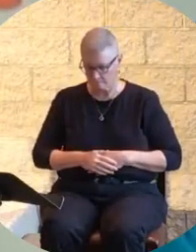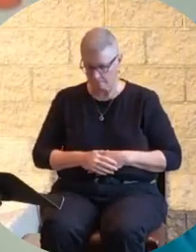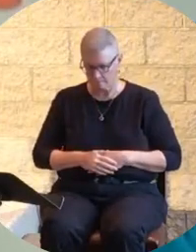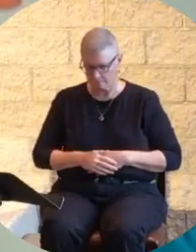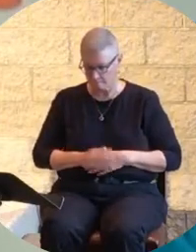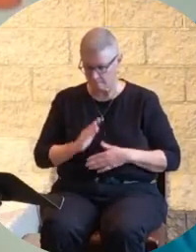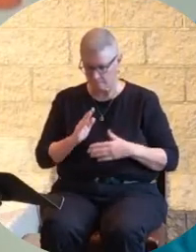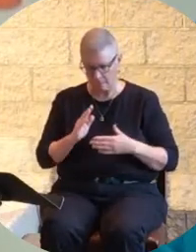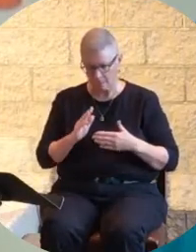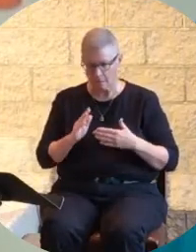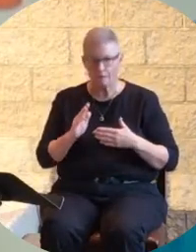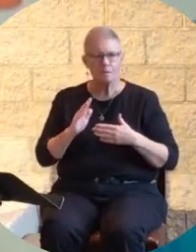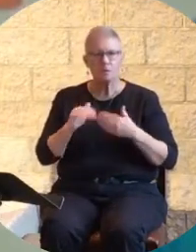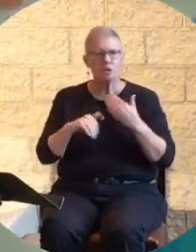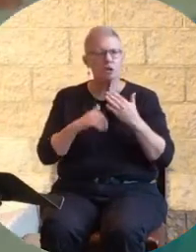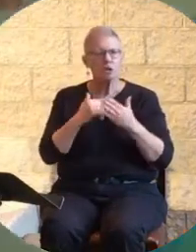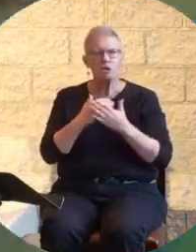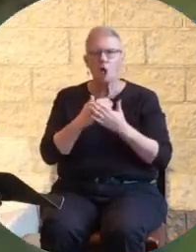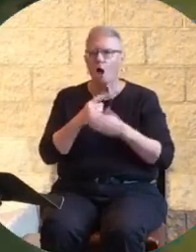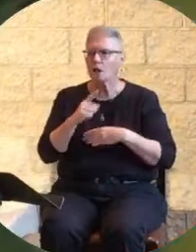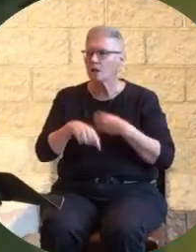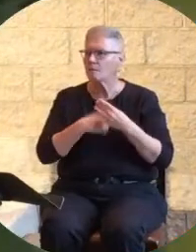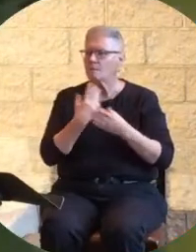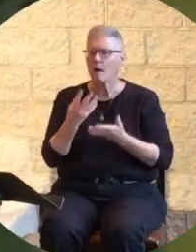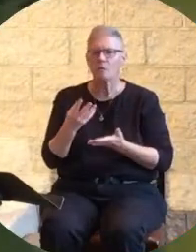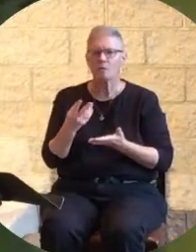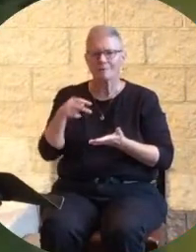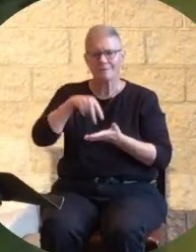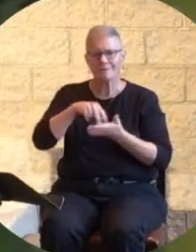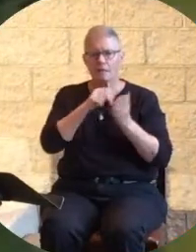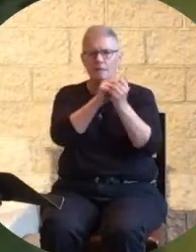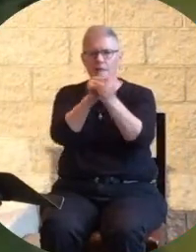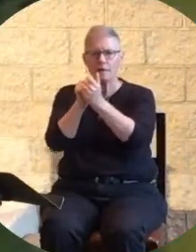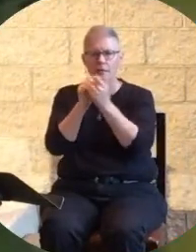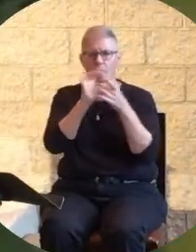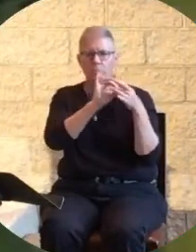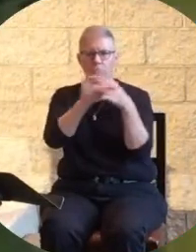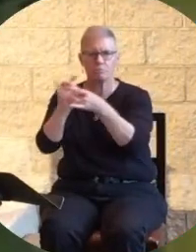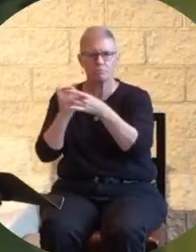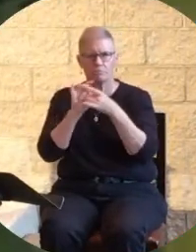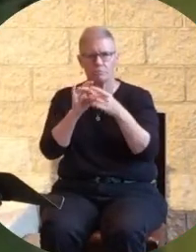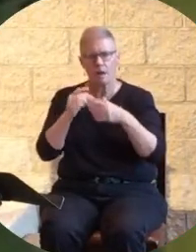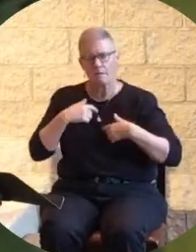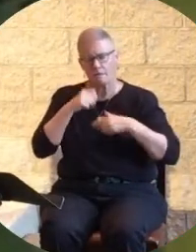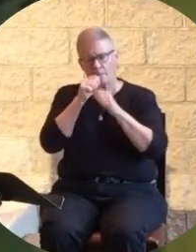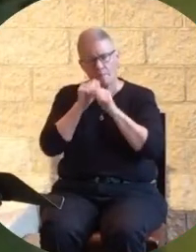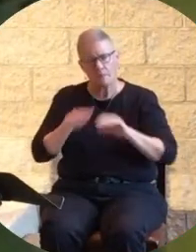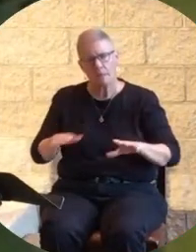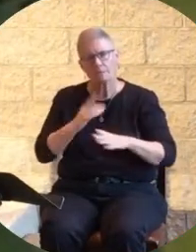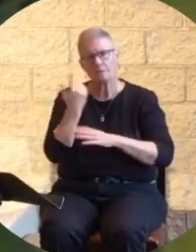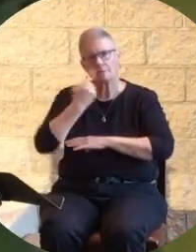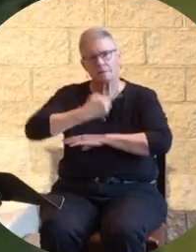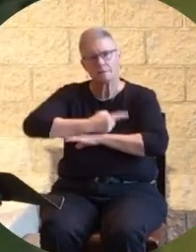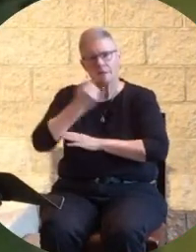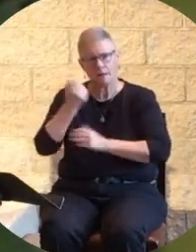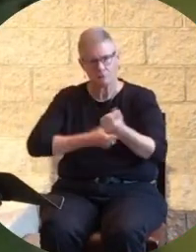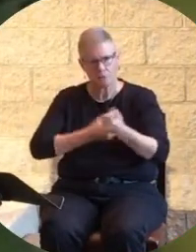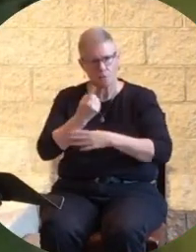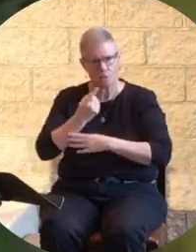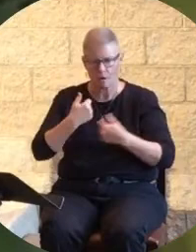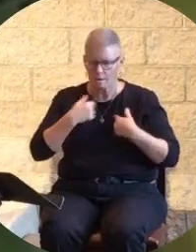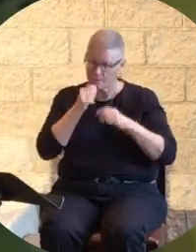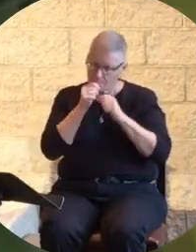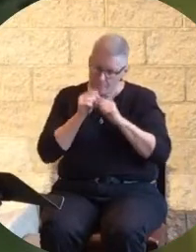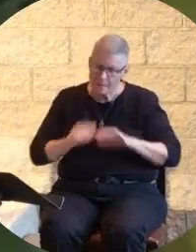all about standing and being one. Have a blessed day, everyone. Have a blessed day.